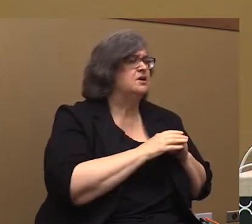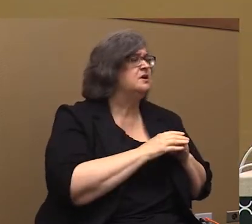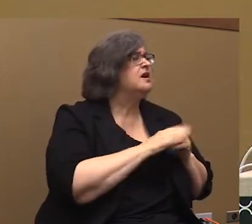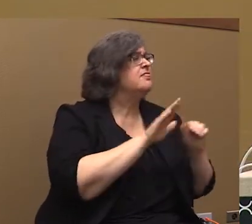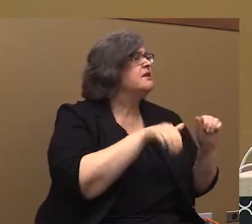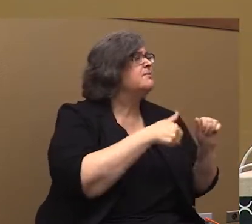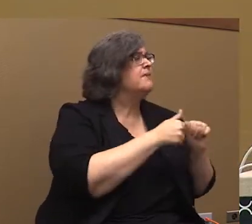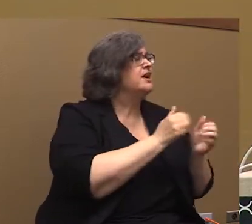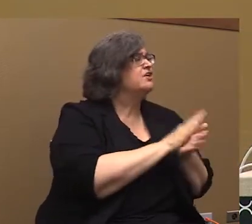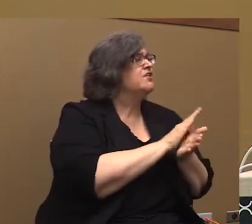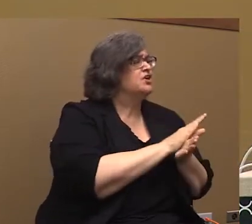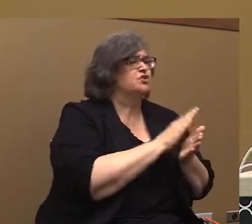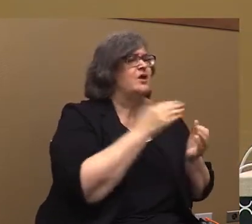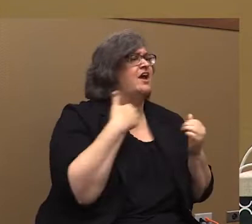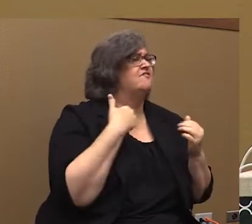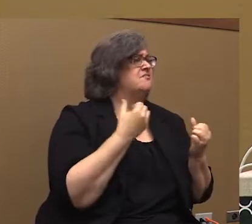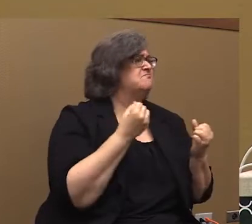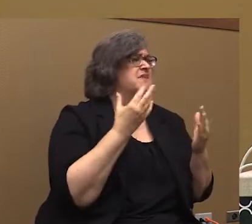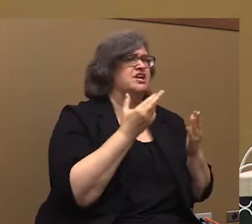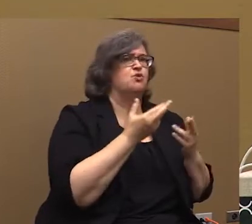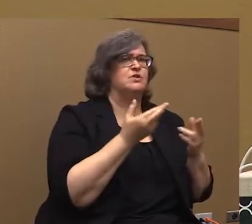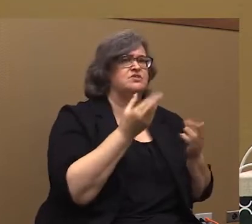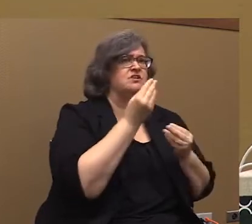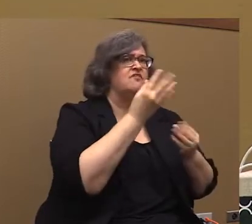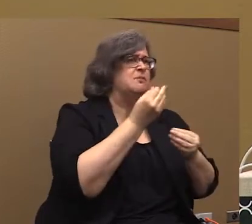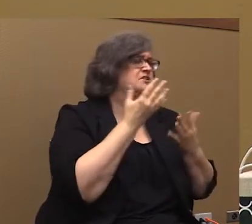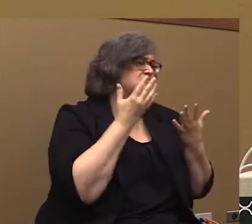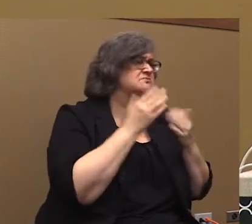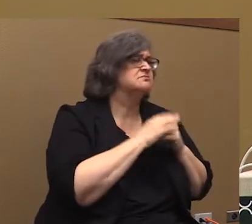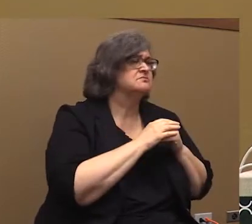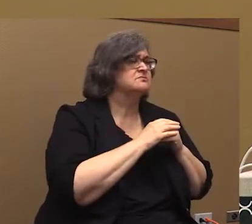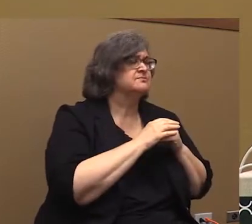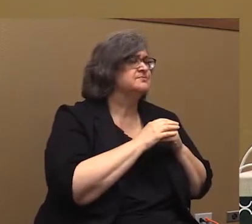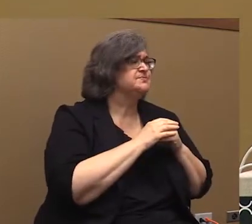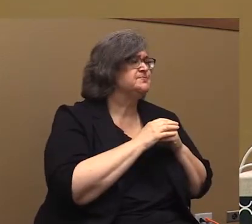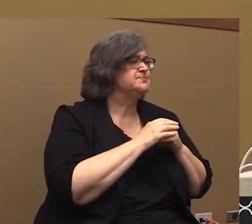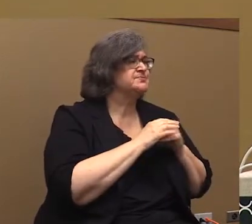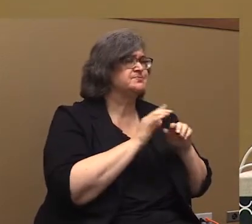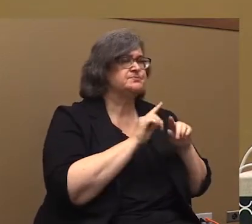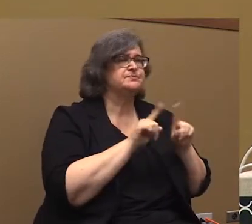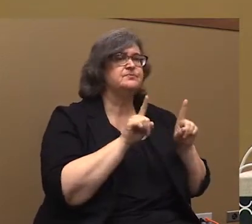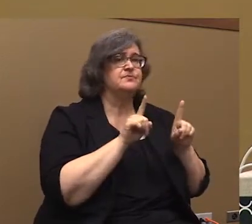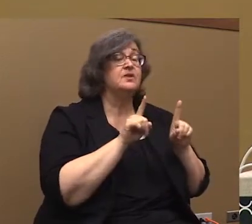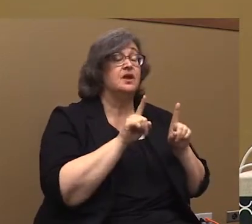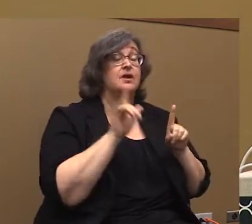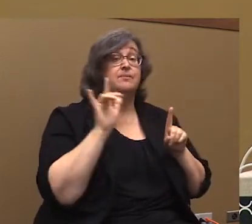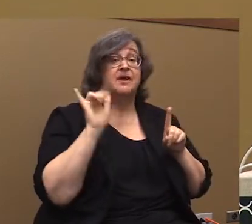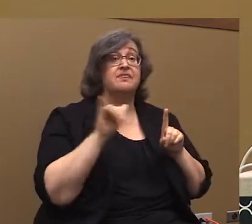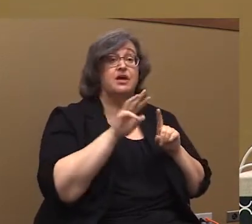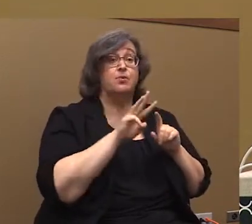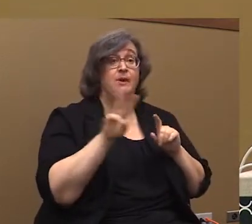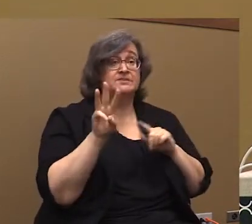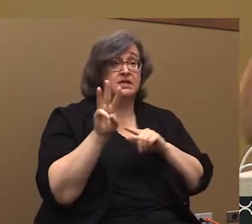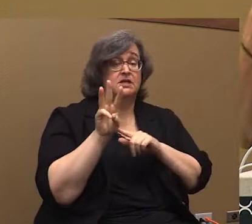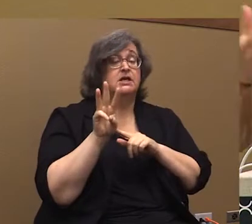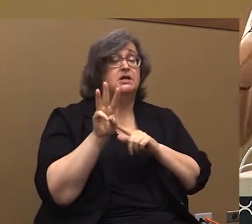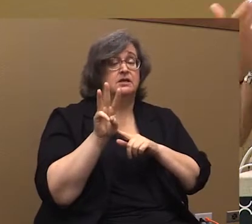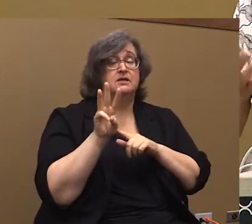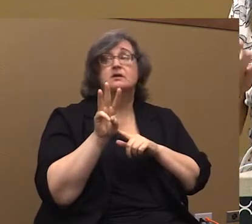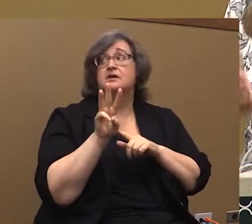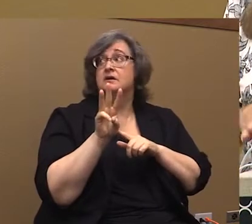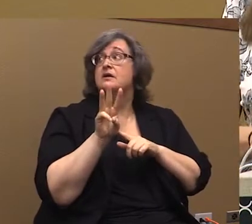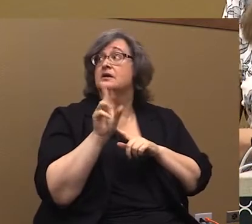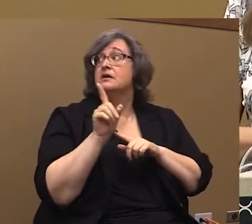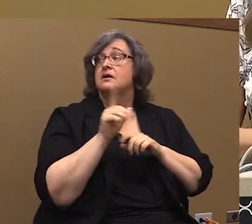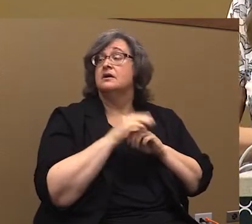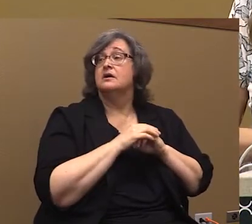betterlessons.com, and it's referenced in the back. In your handout in the back, there's lots of resources and references if you want